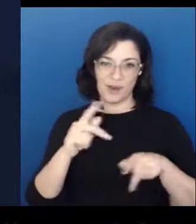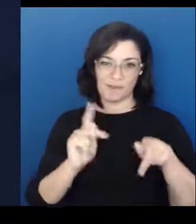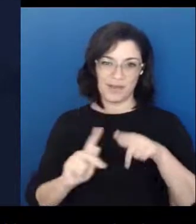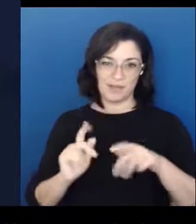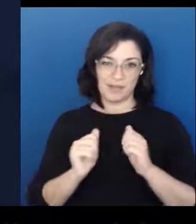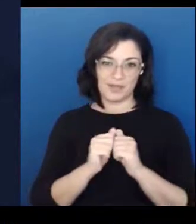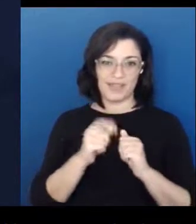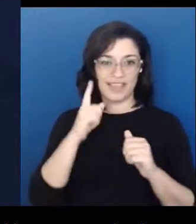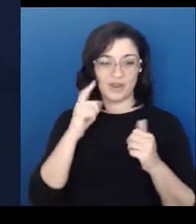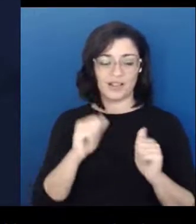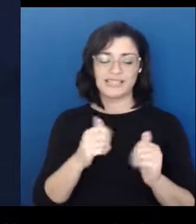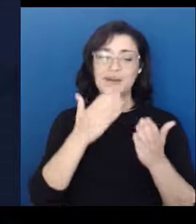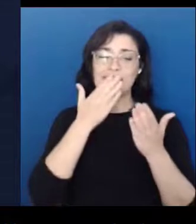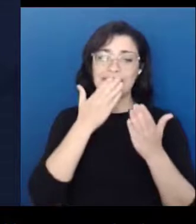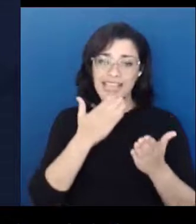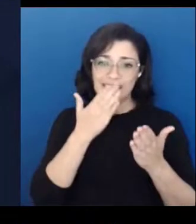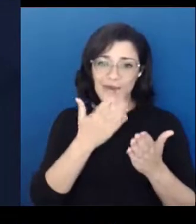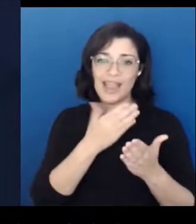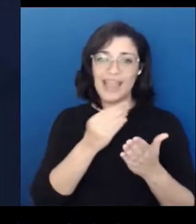me be part of your day.